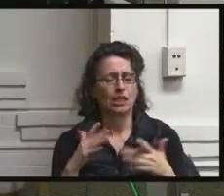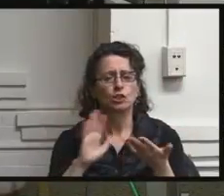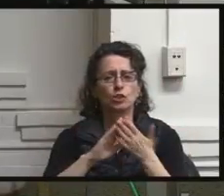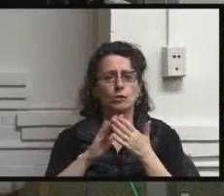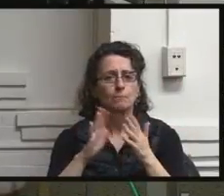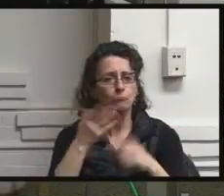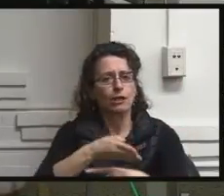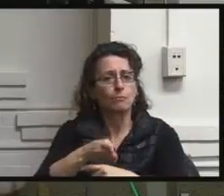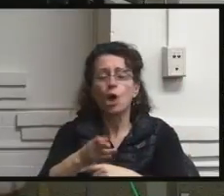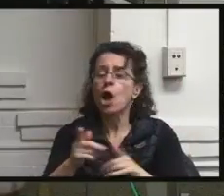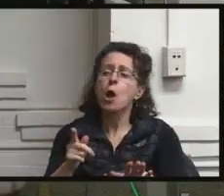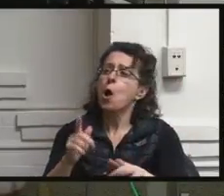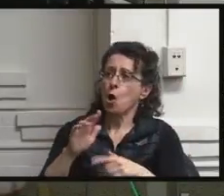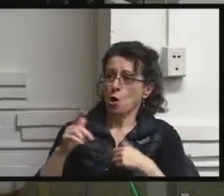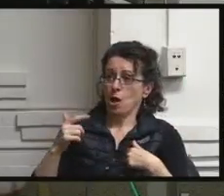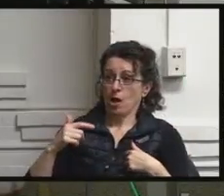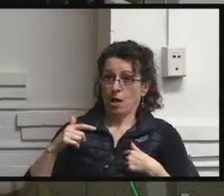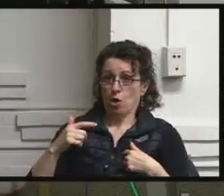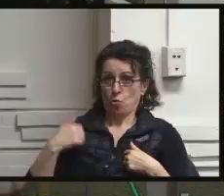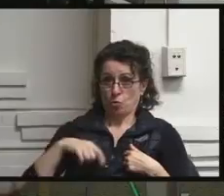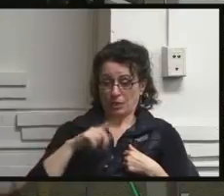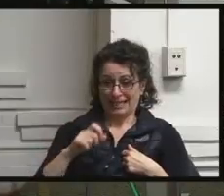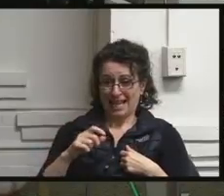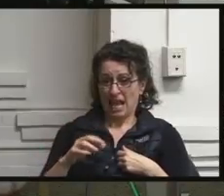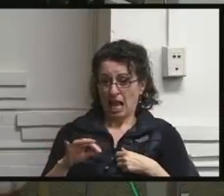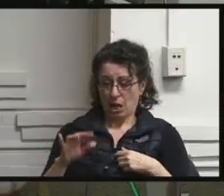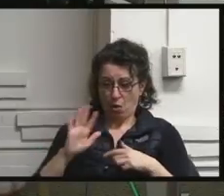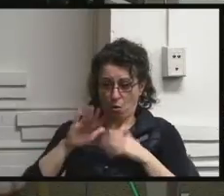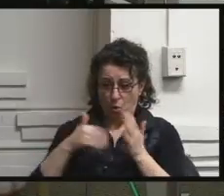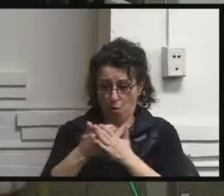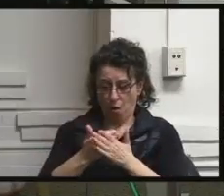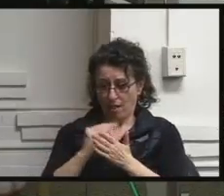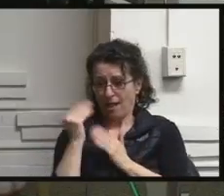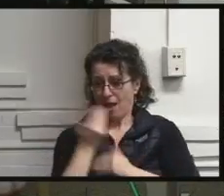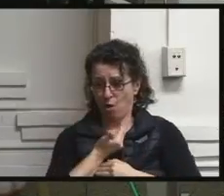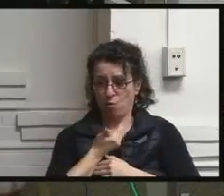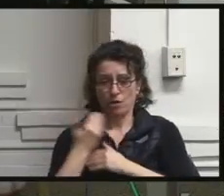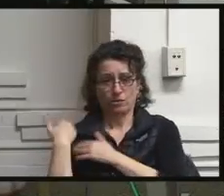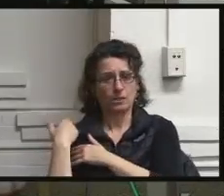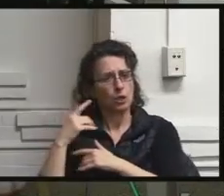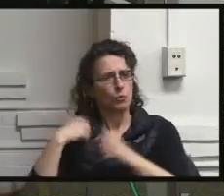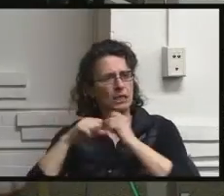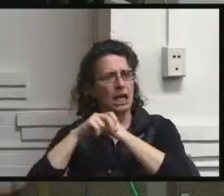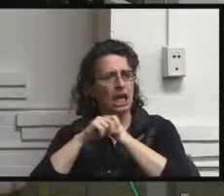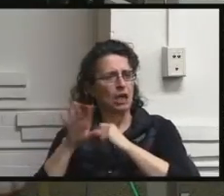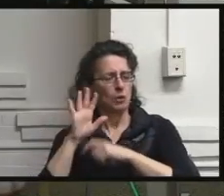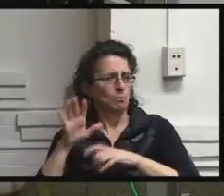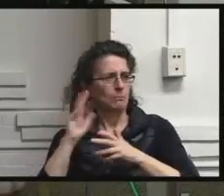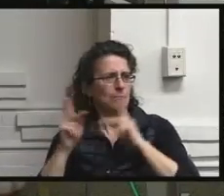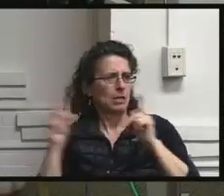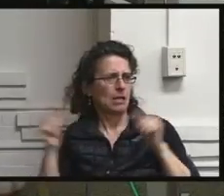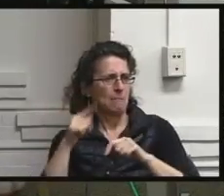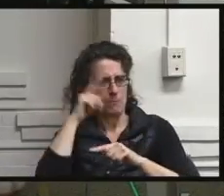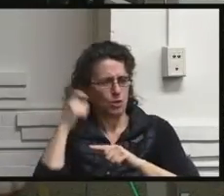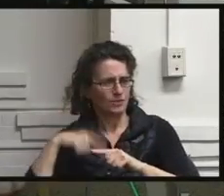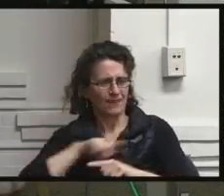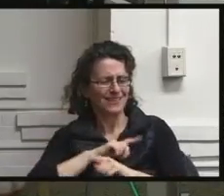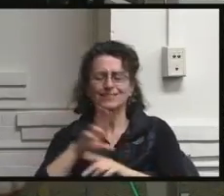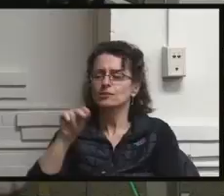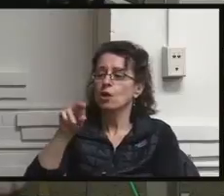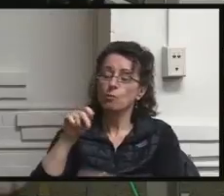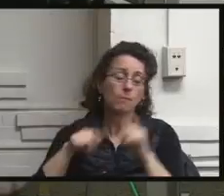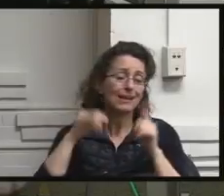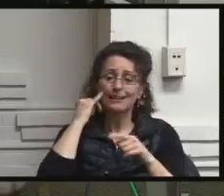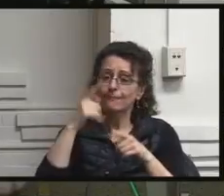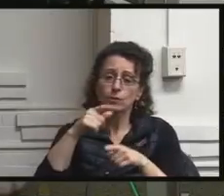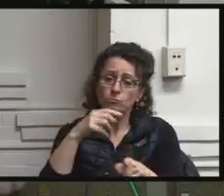is extraordinarily positive. No one, everybody likes it. And if you're not happy with it, then maybe the board